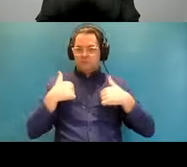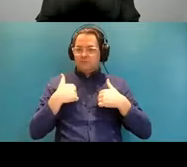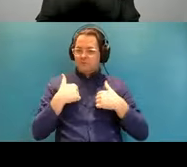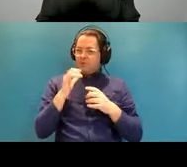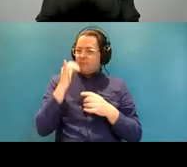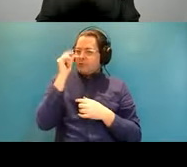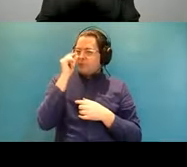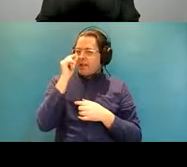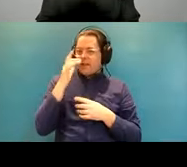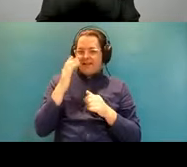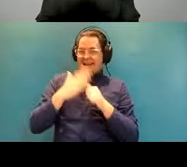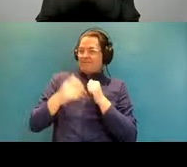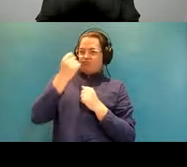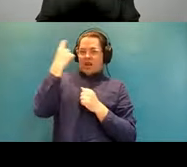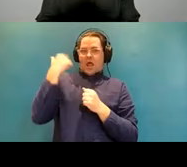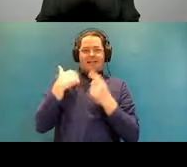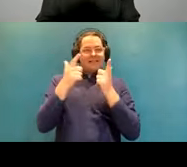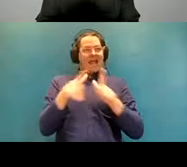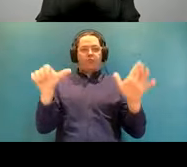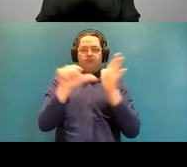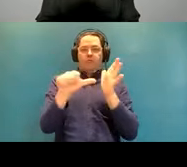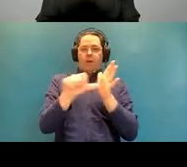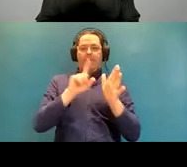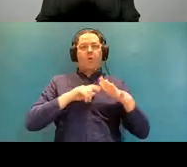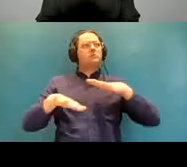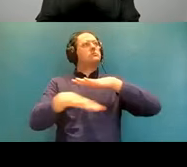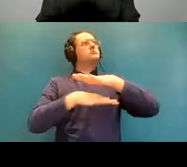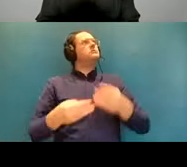I may not even realize I have language problems.